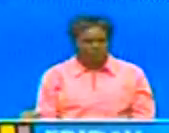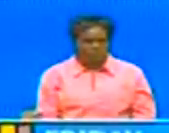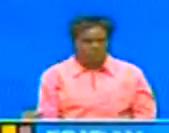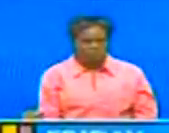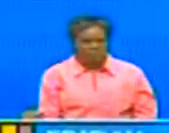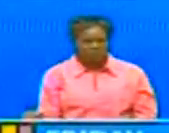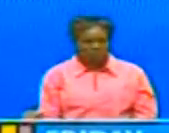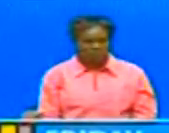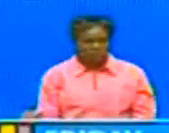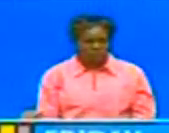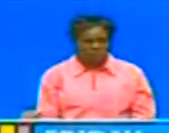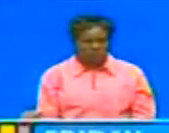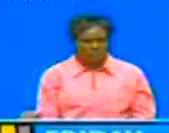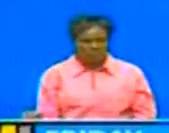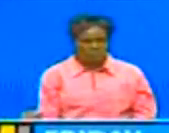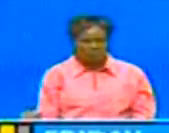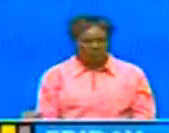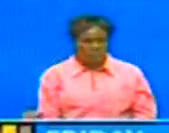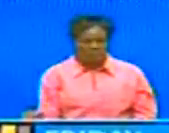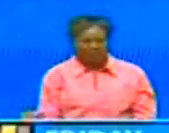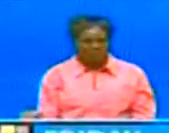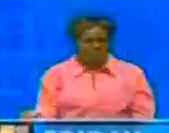Demdest. Demdest.